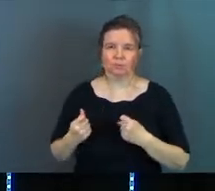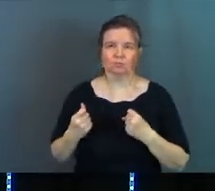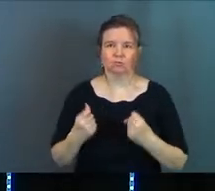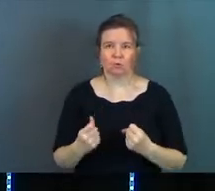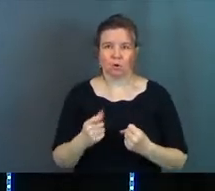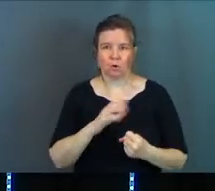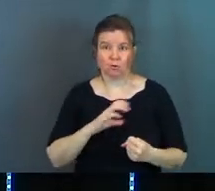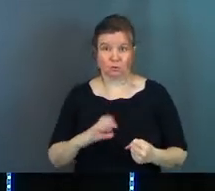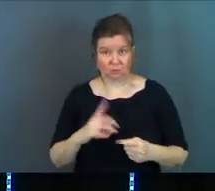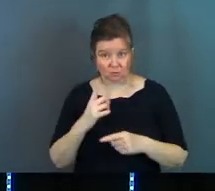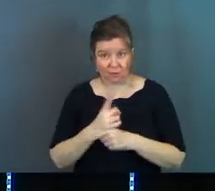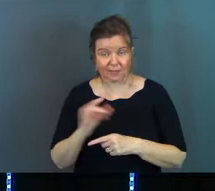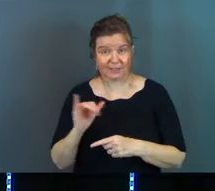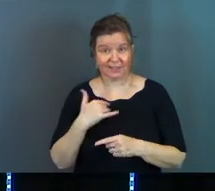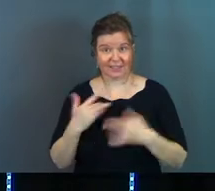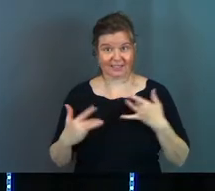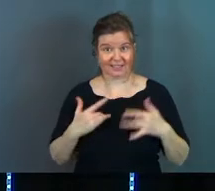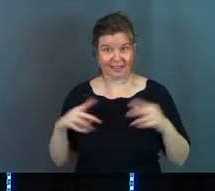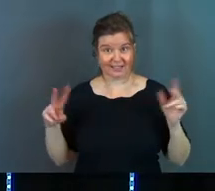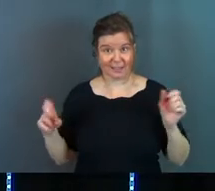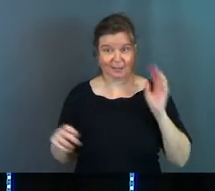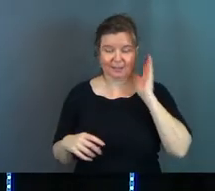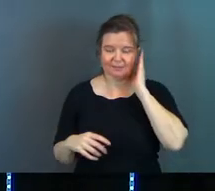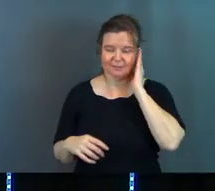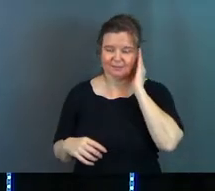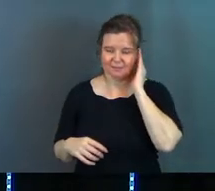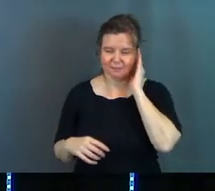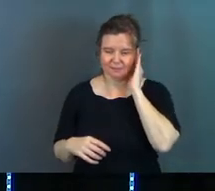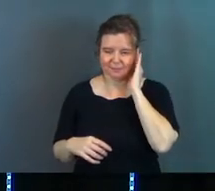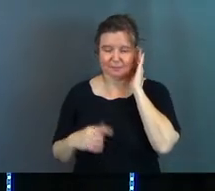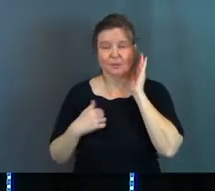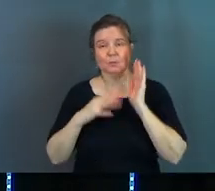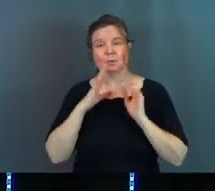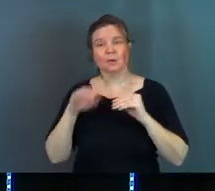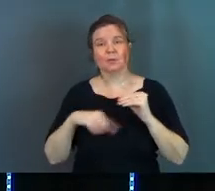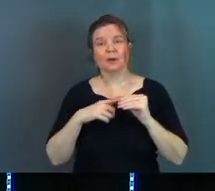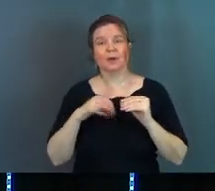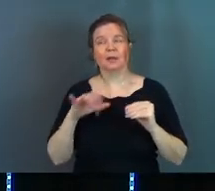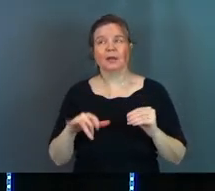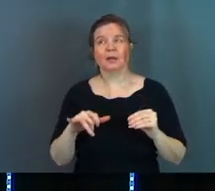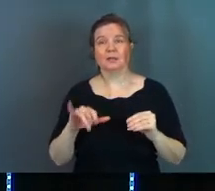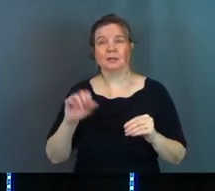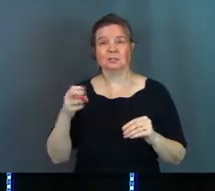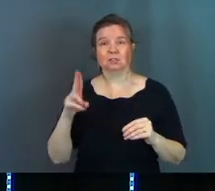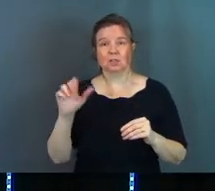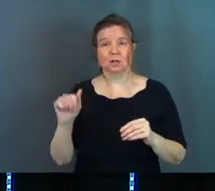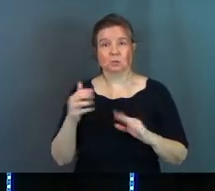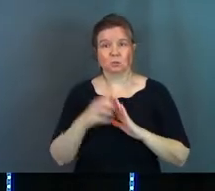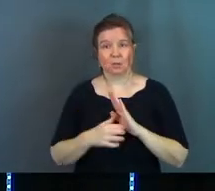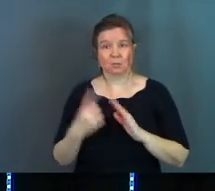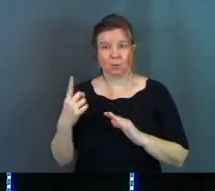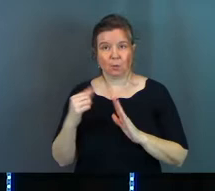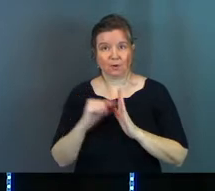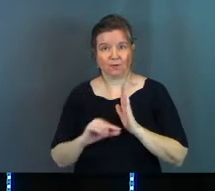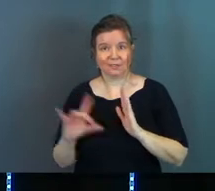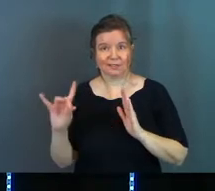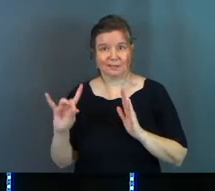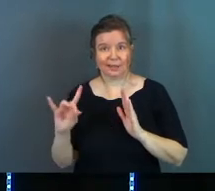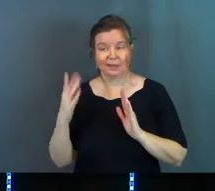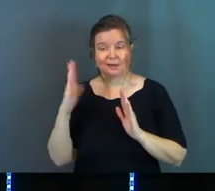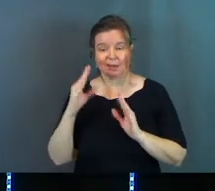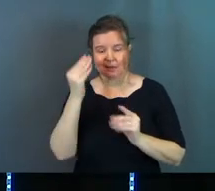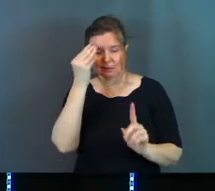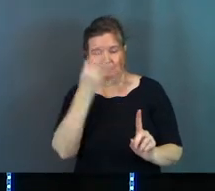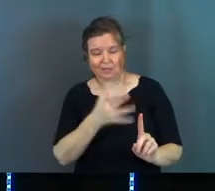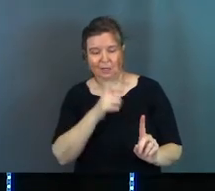strong Christians, right? Sounds like an exciting topic. But we've been talking about the fact that in Joshua chapter 1, verse 8, God says